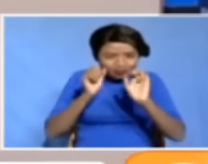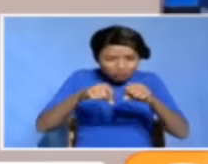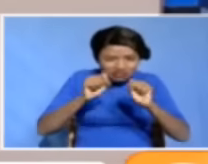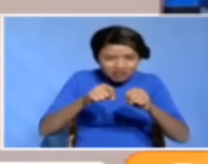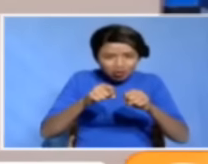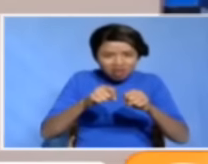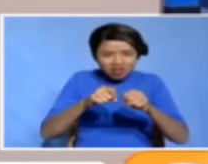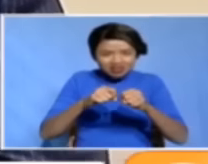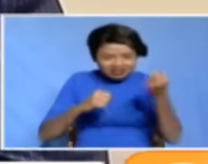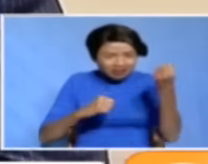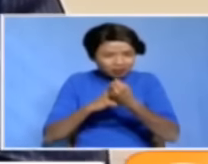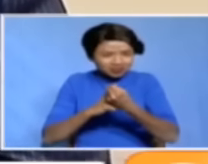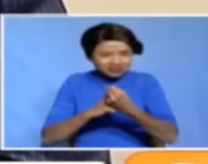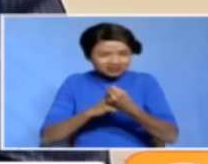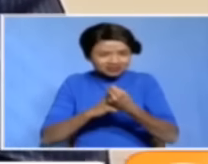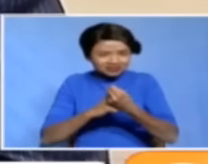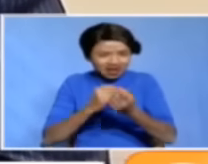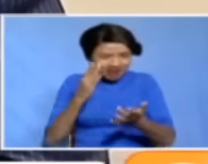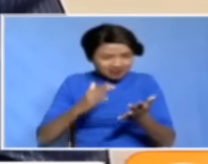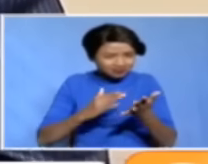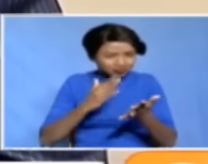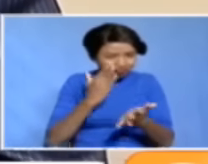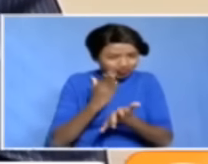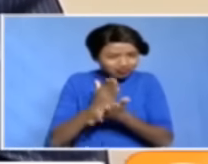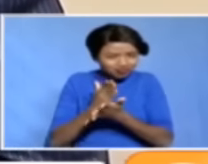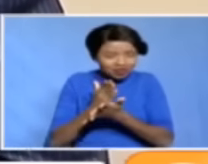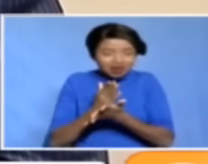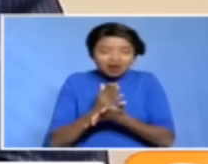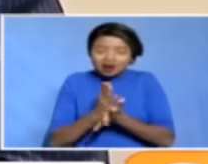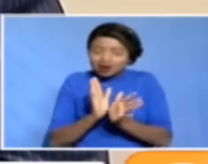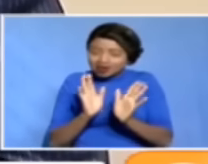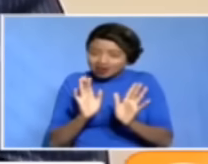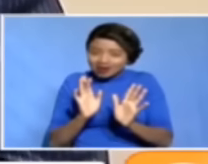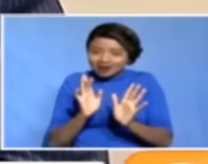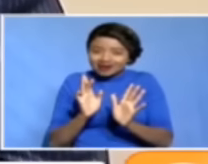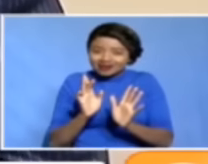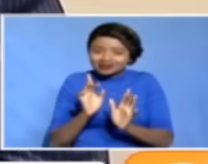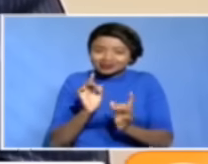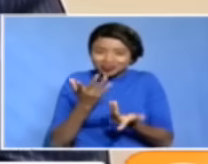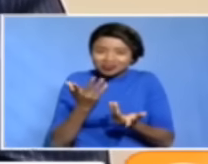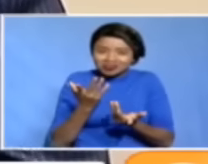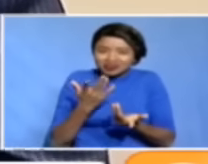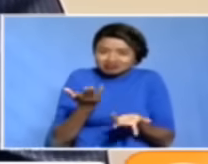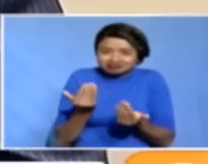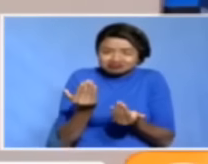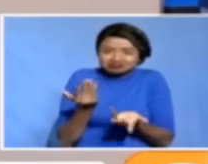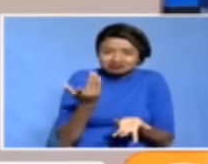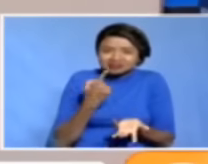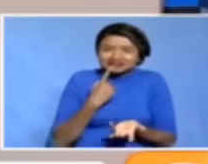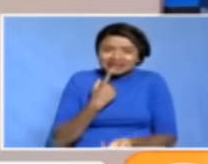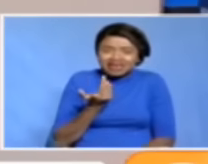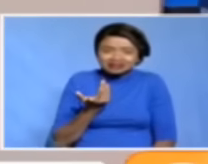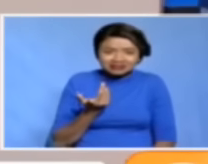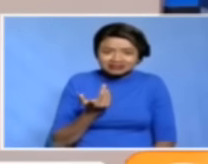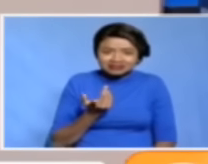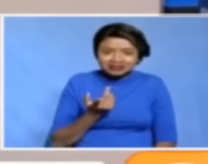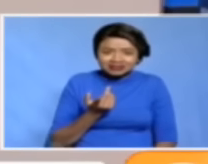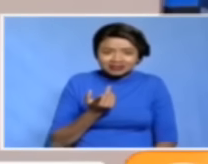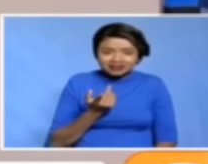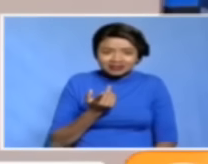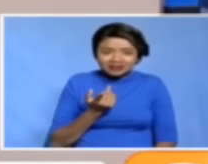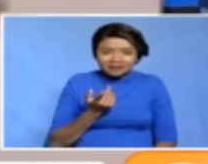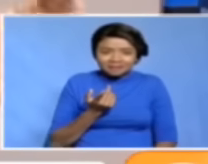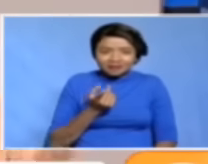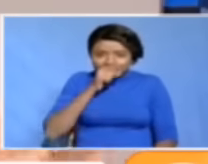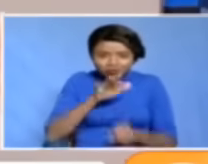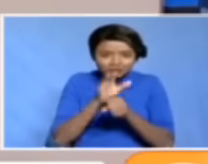is which? No, I said as far as our party constitution. So what takes precedence? Is it what you talked about and